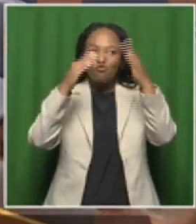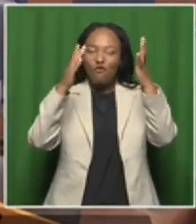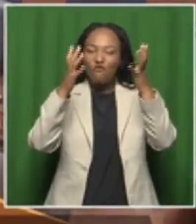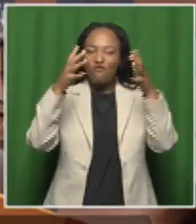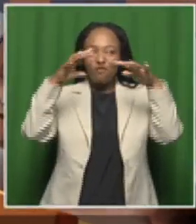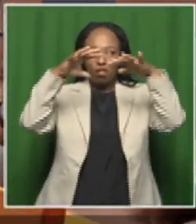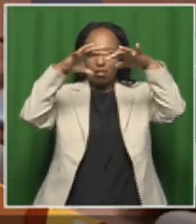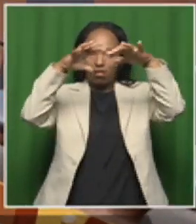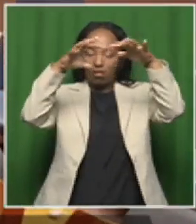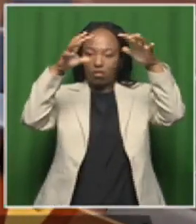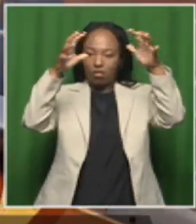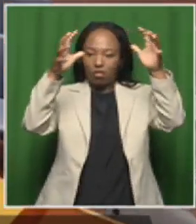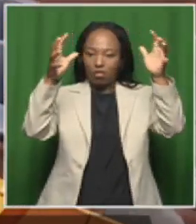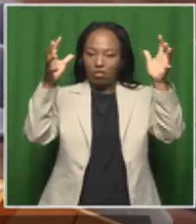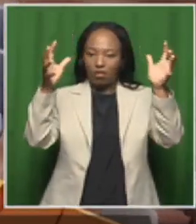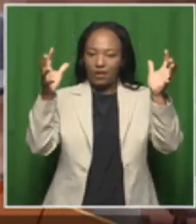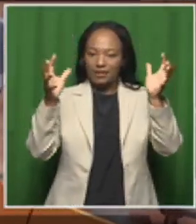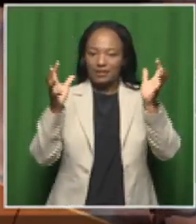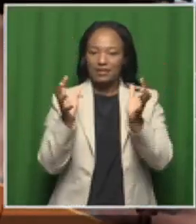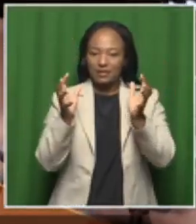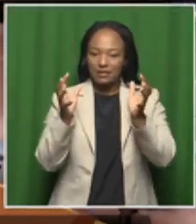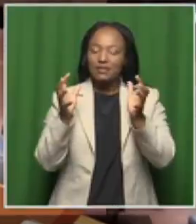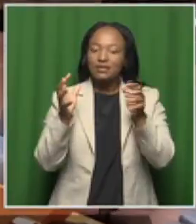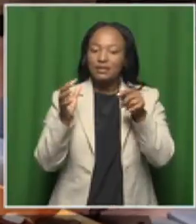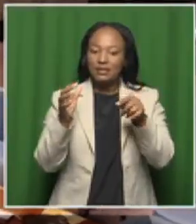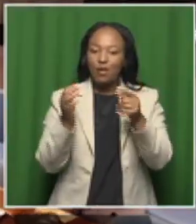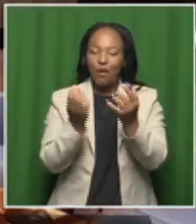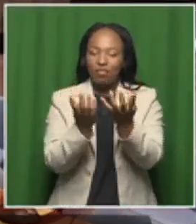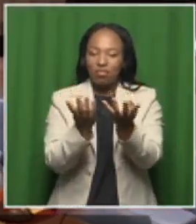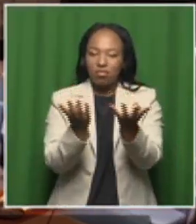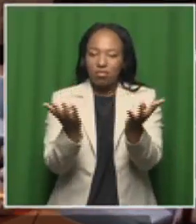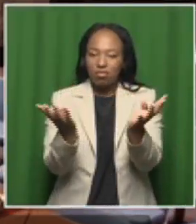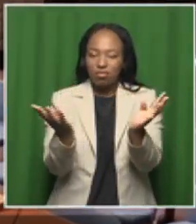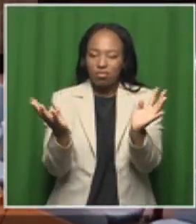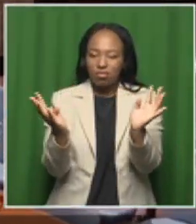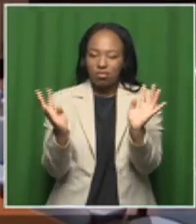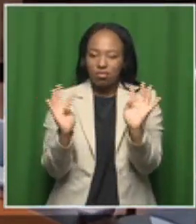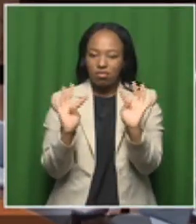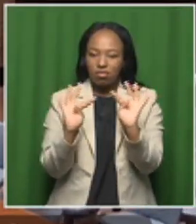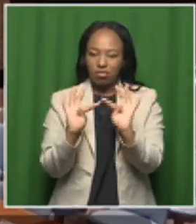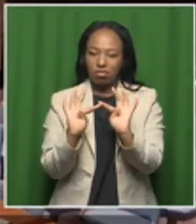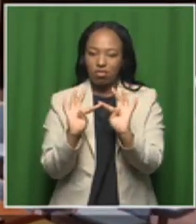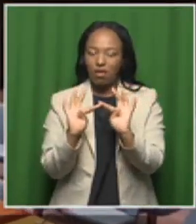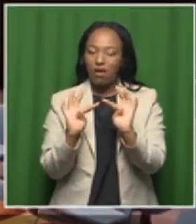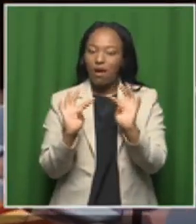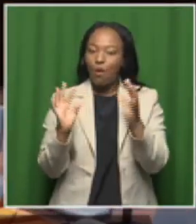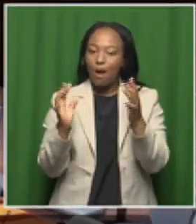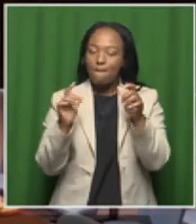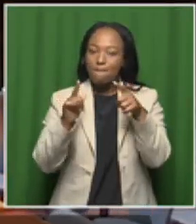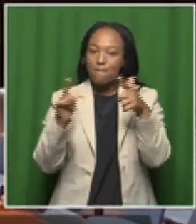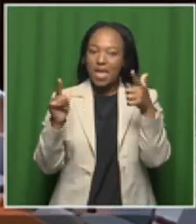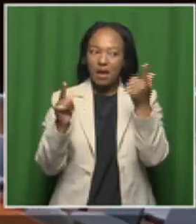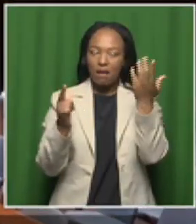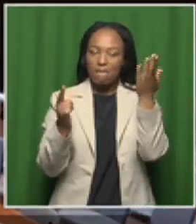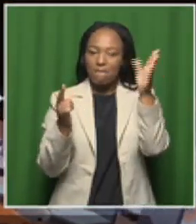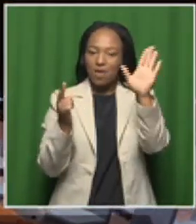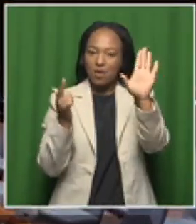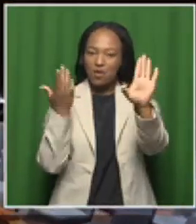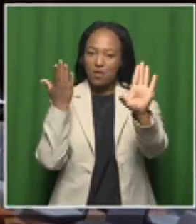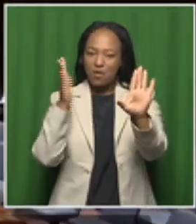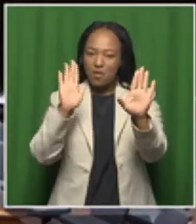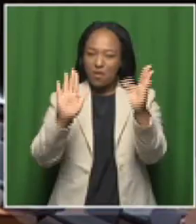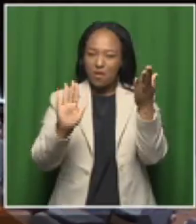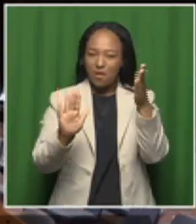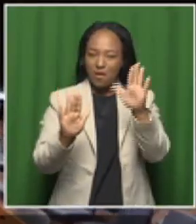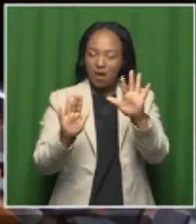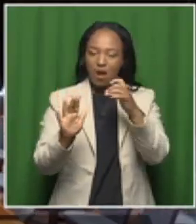Council with its central horseshoe-shaped table and adorned by a large mural symbolizing the promise of peace